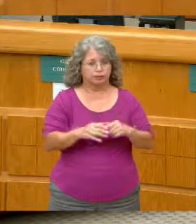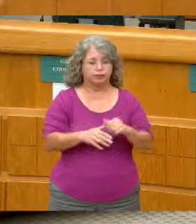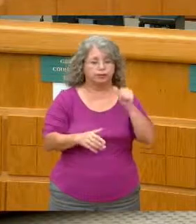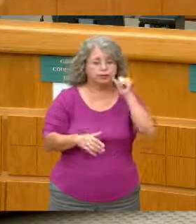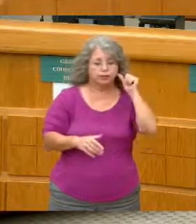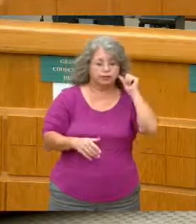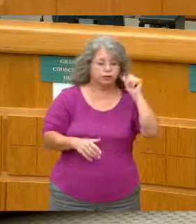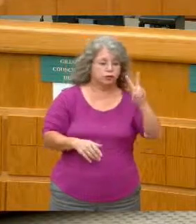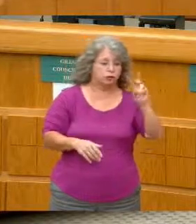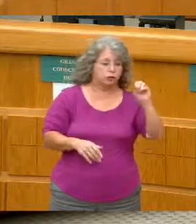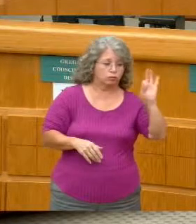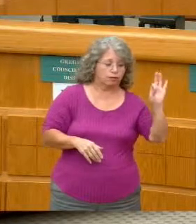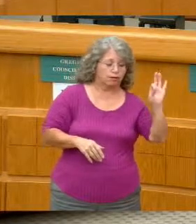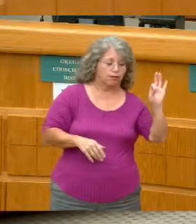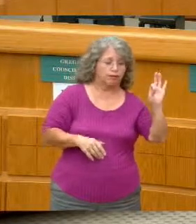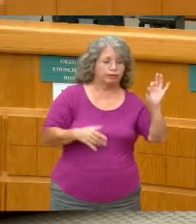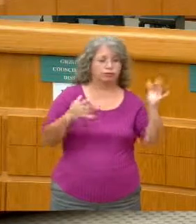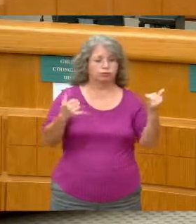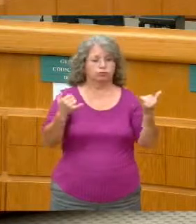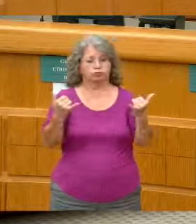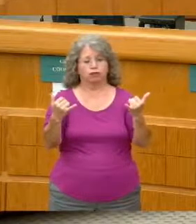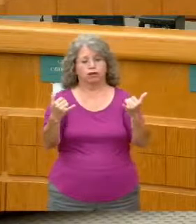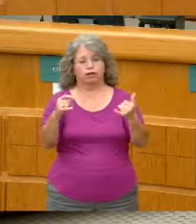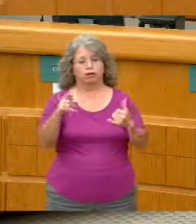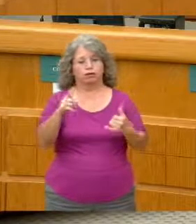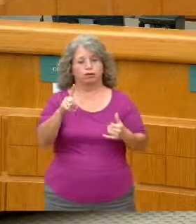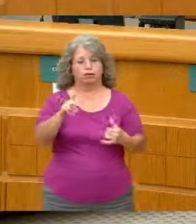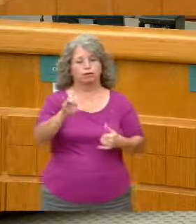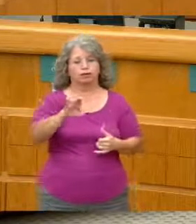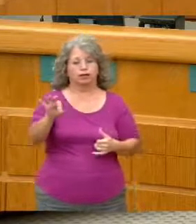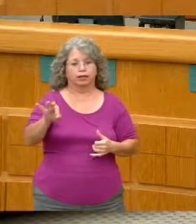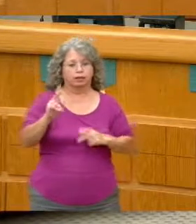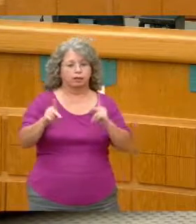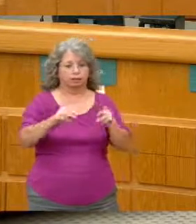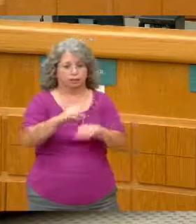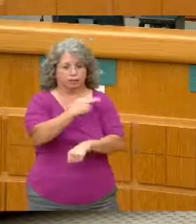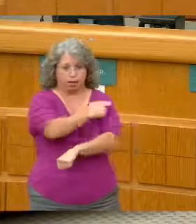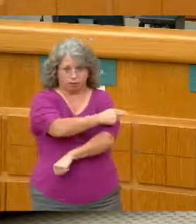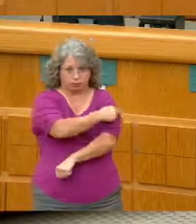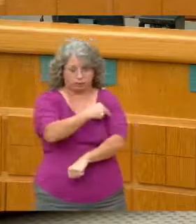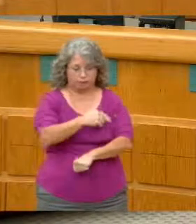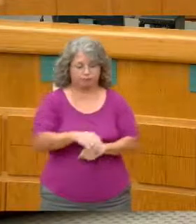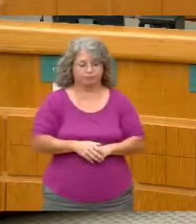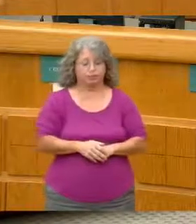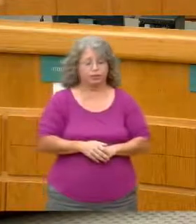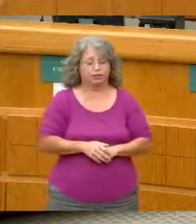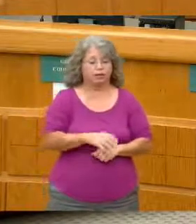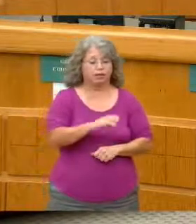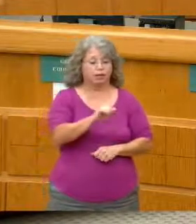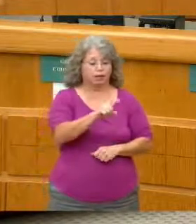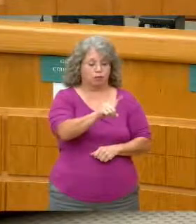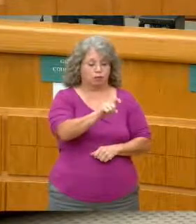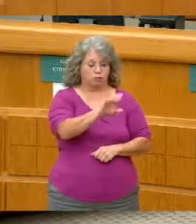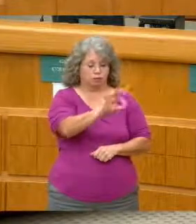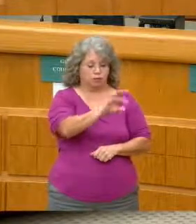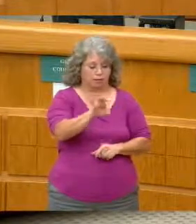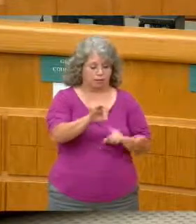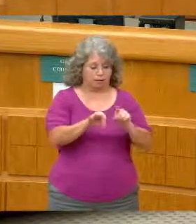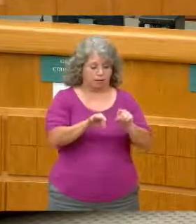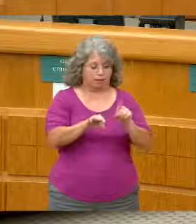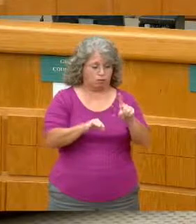10 persons, with yesterday being 209. And then today we have 199. And then of